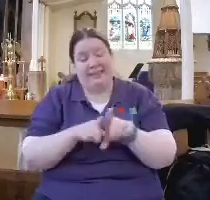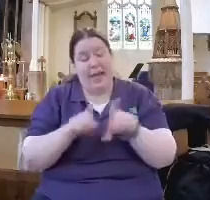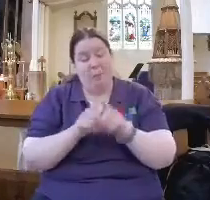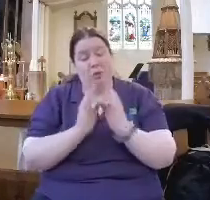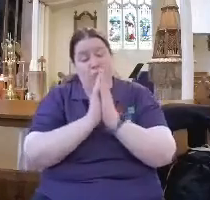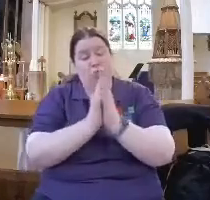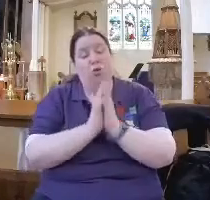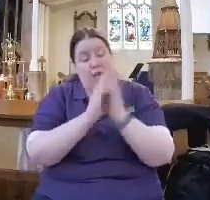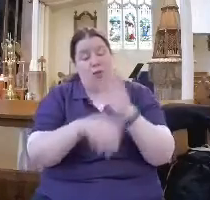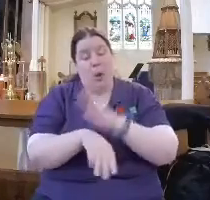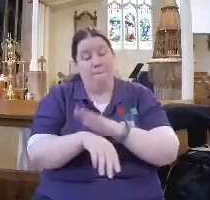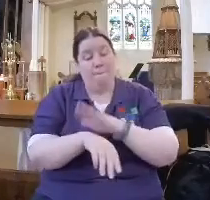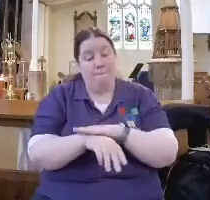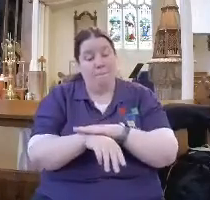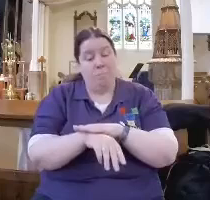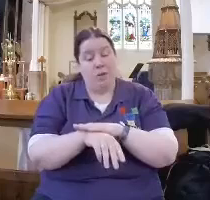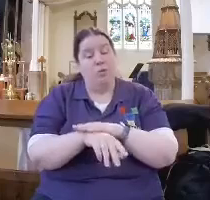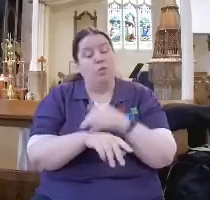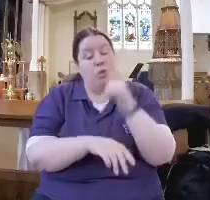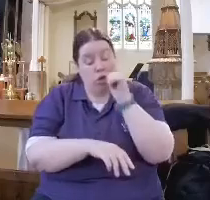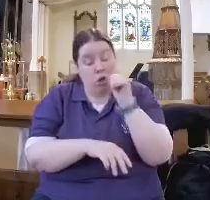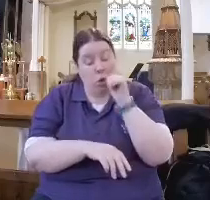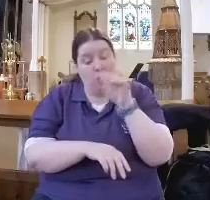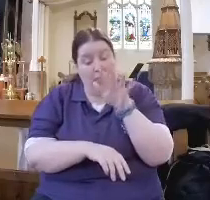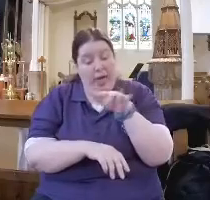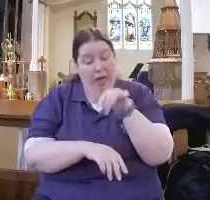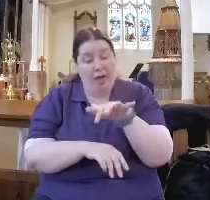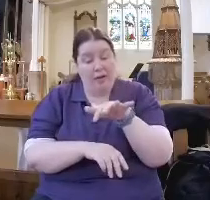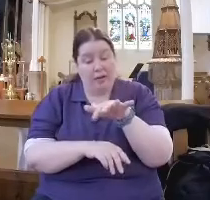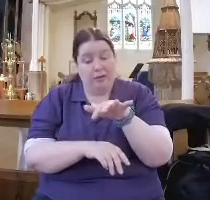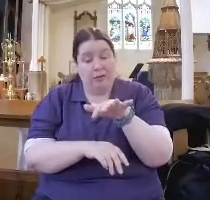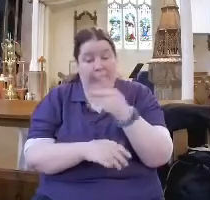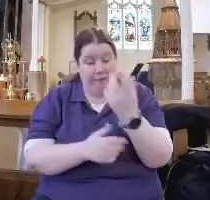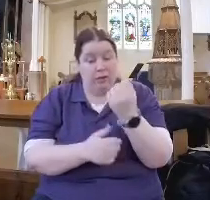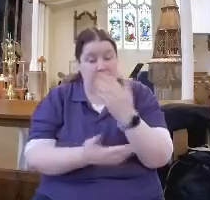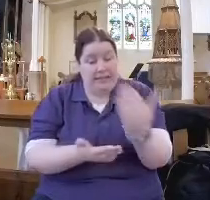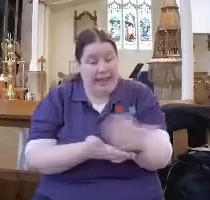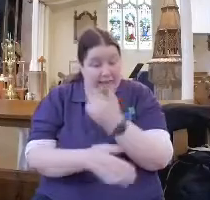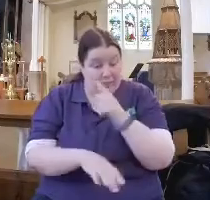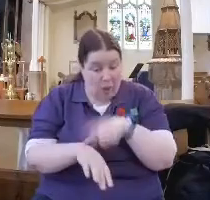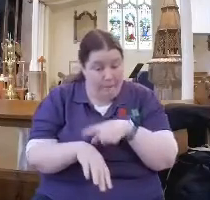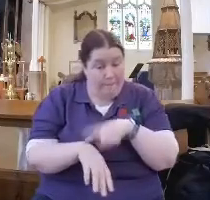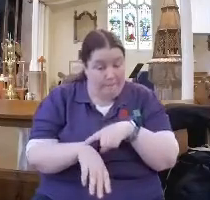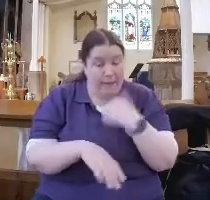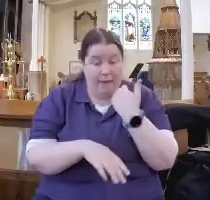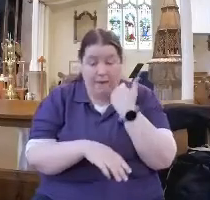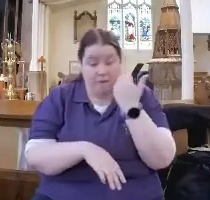and things. If it's in our timetable, the presumption should be that we do it.